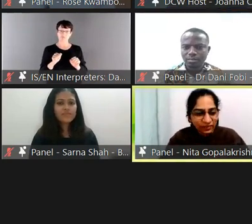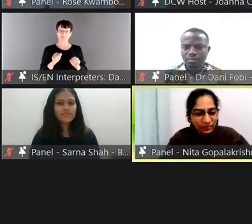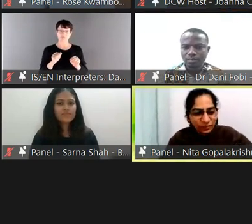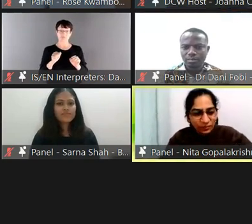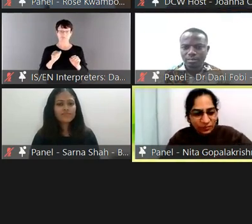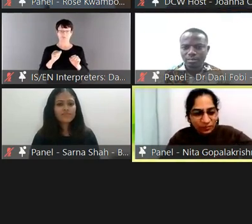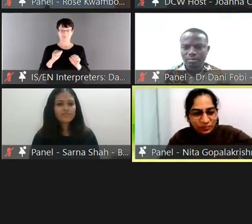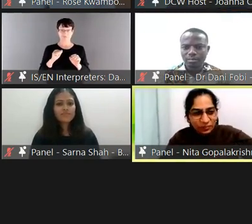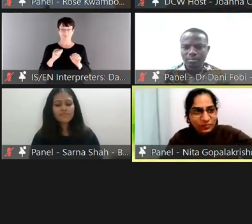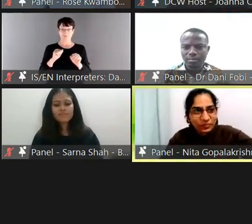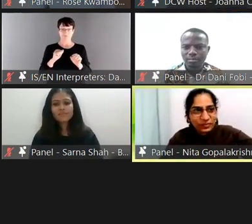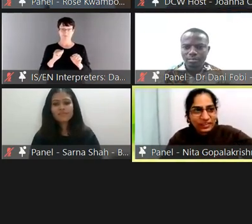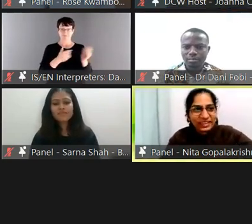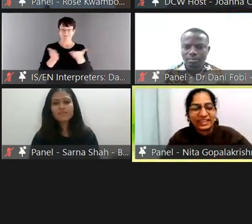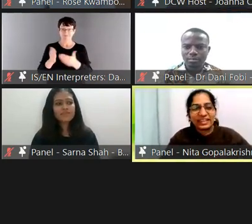Yes.